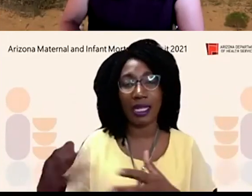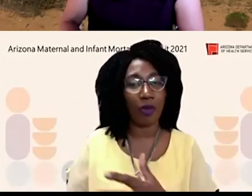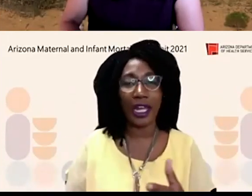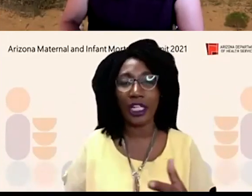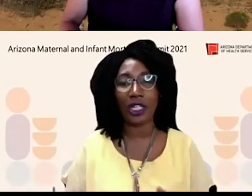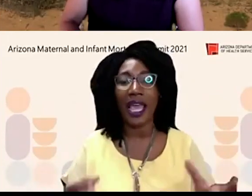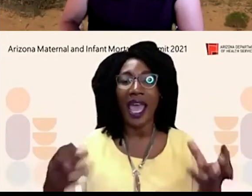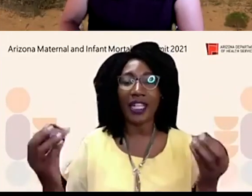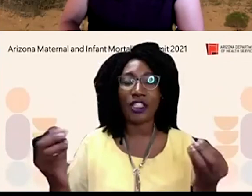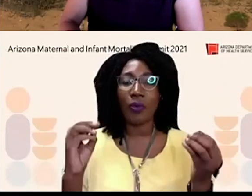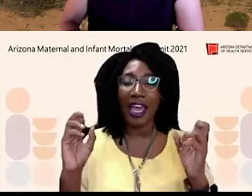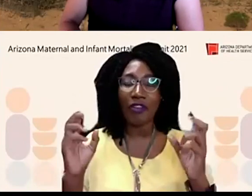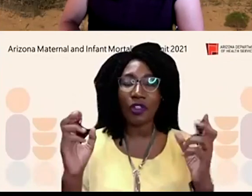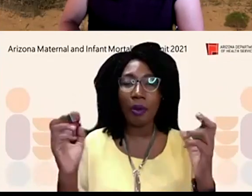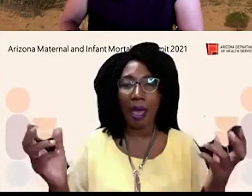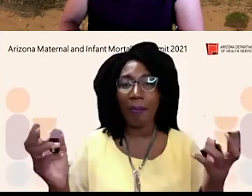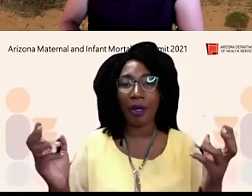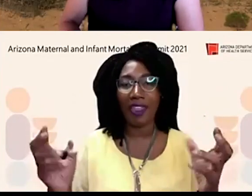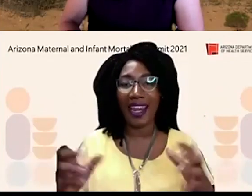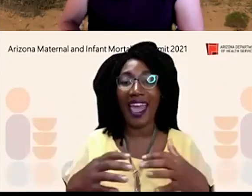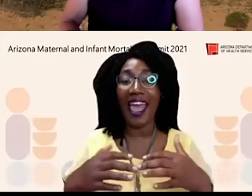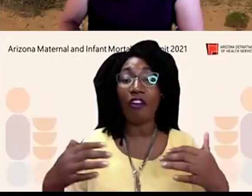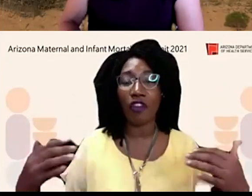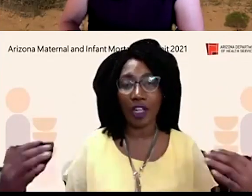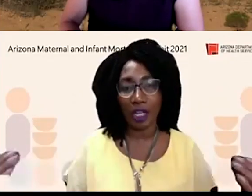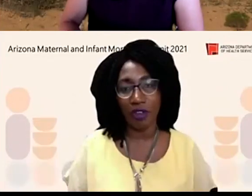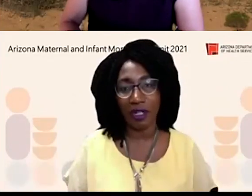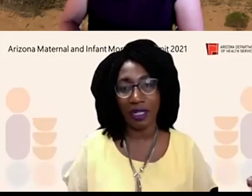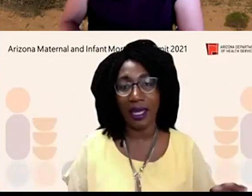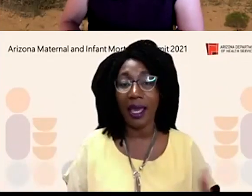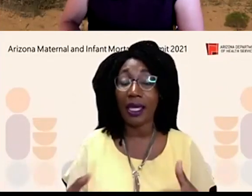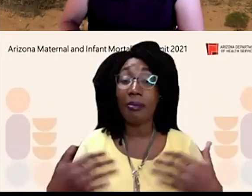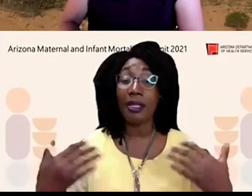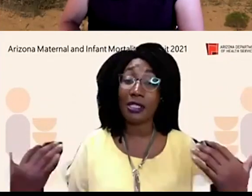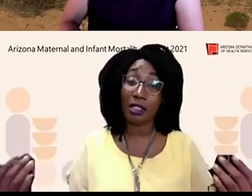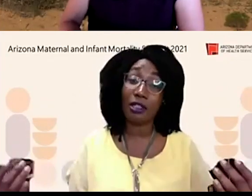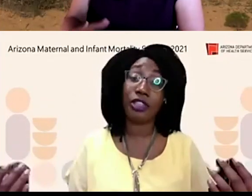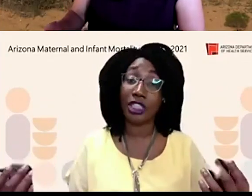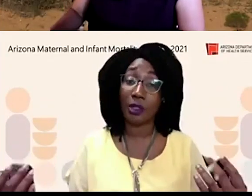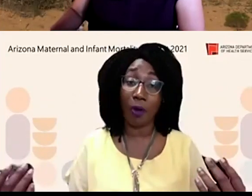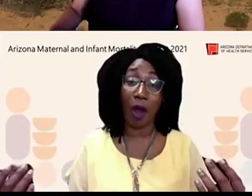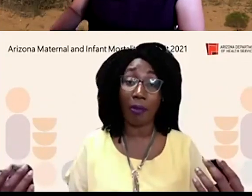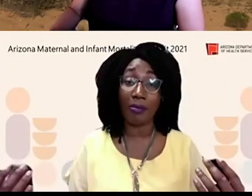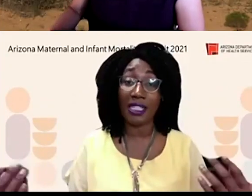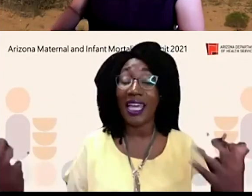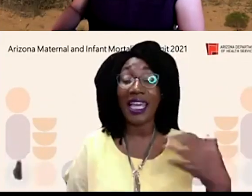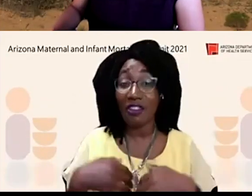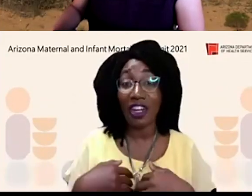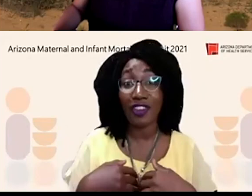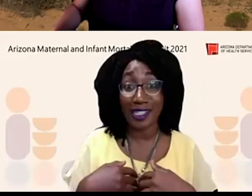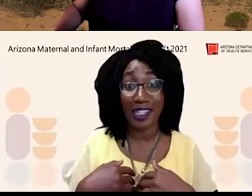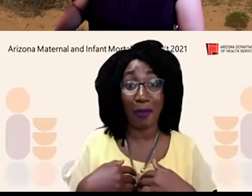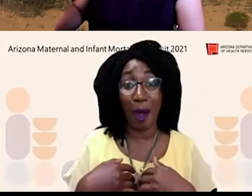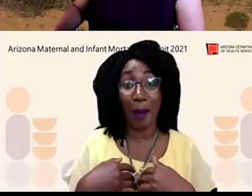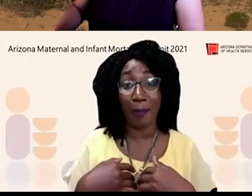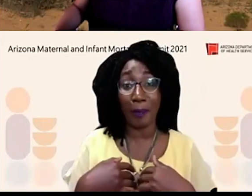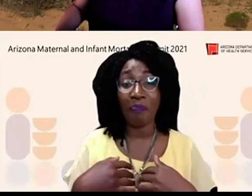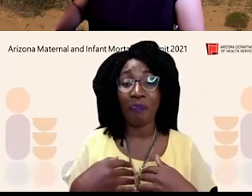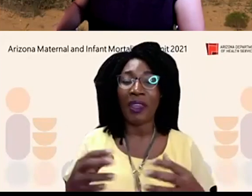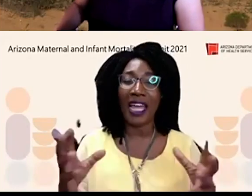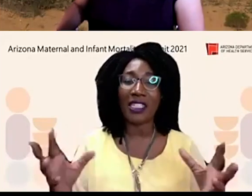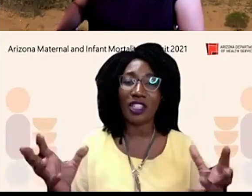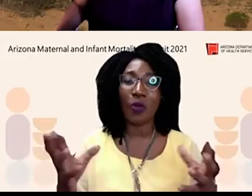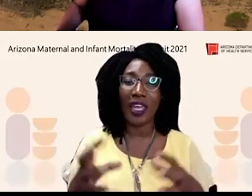Latino, same for Asian. And so we have to remember that every community can be the solution to problems, even if it's their